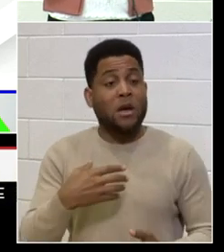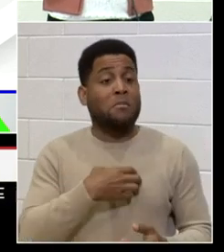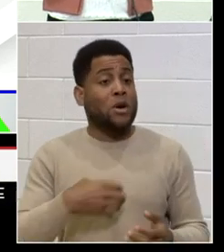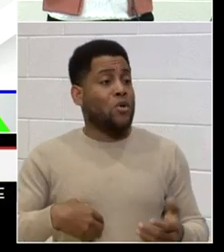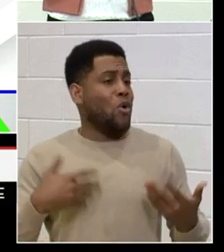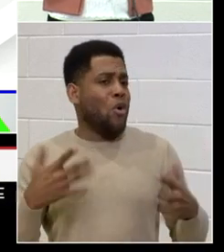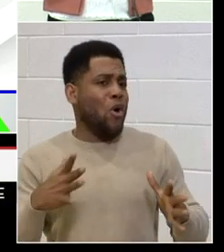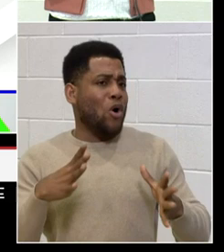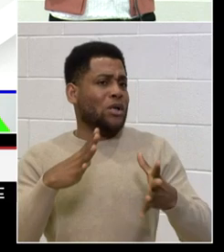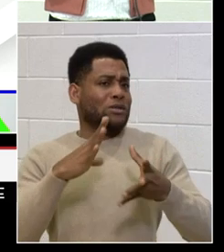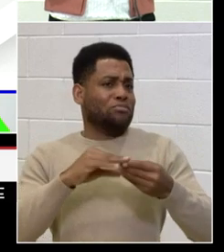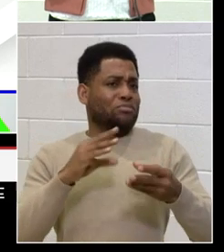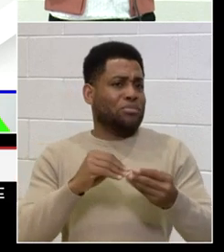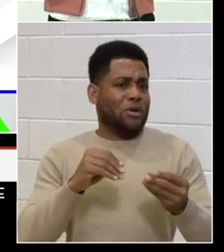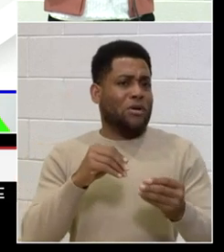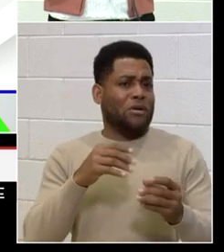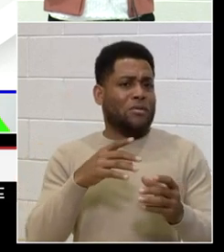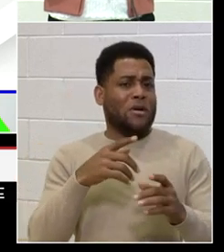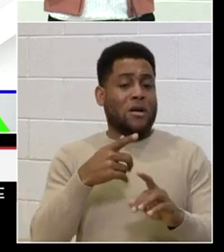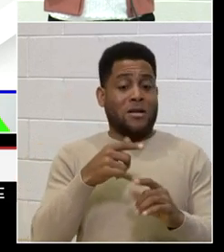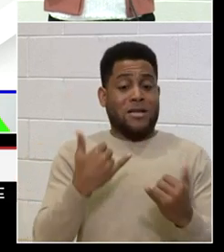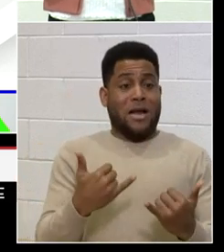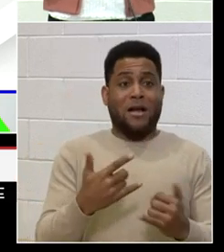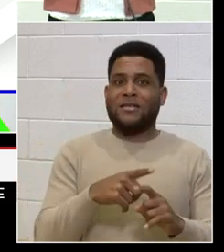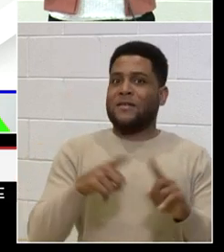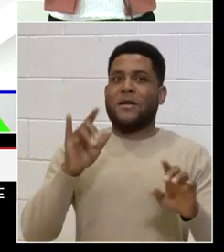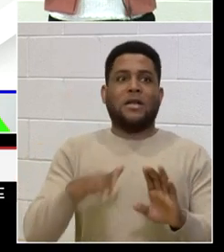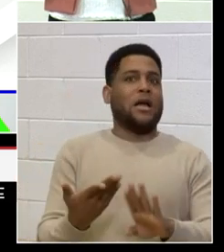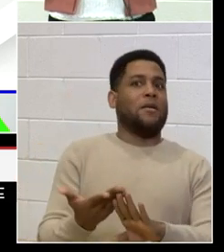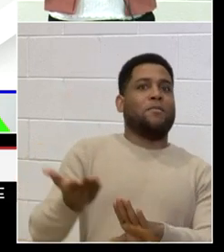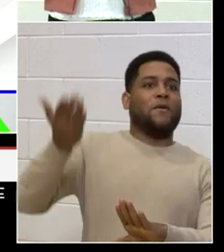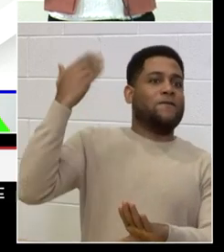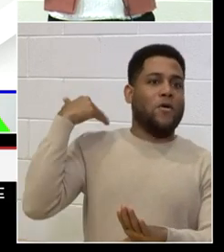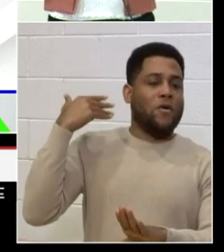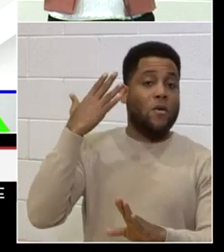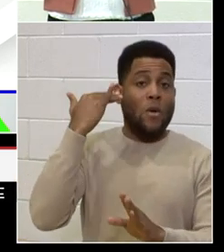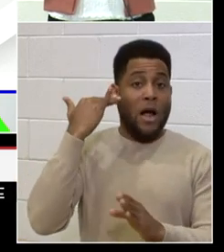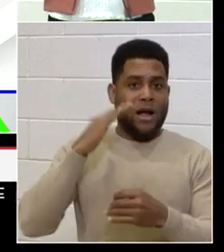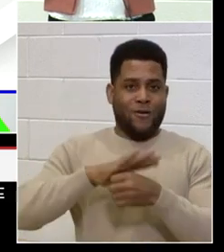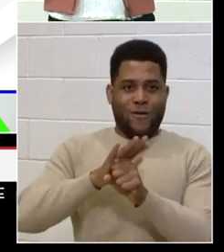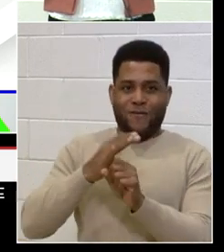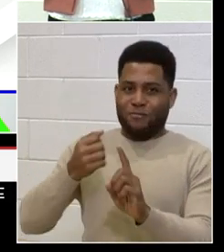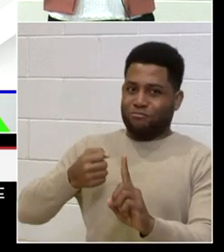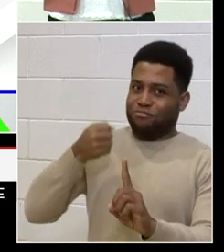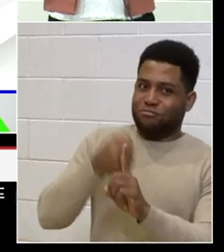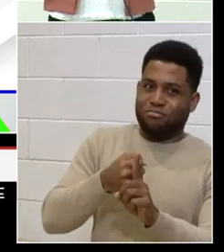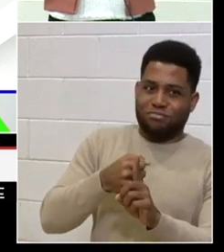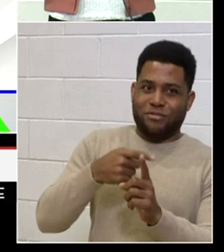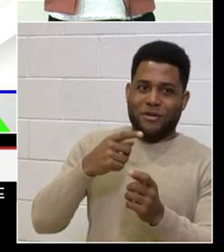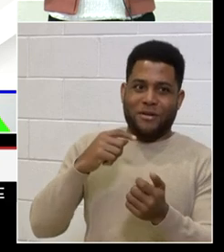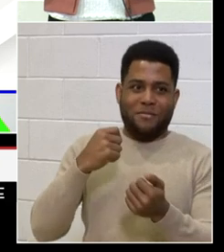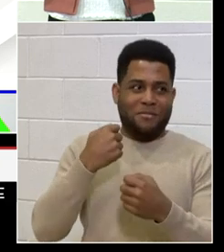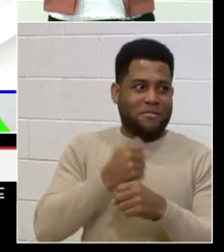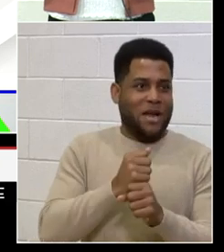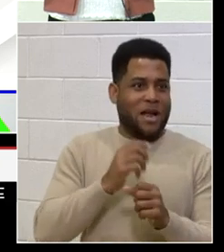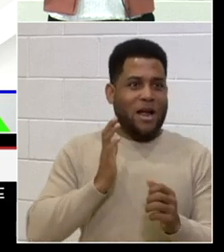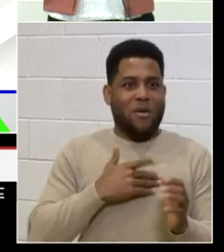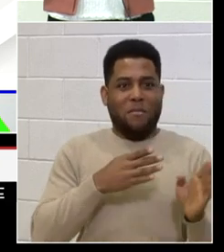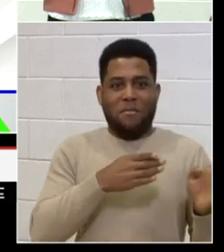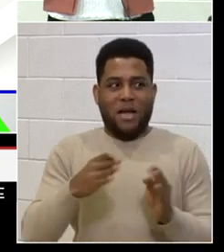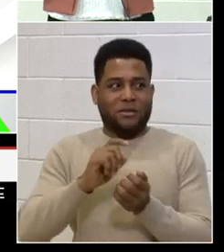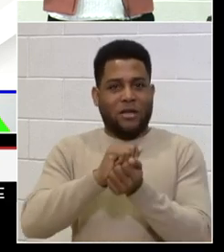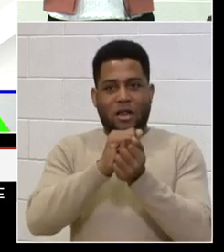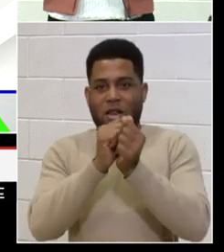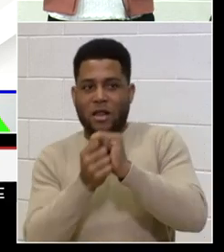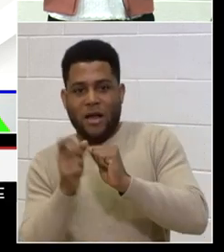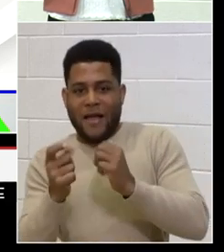because our economy has shifted as a result of the pandemic. We have continued telework, meaning people aren't coming into their